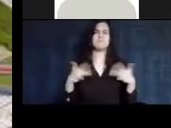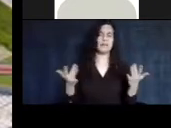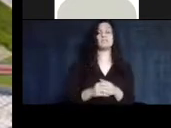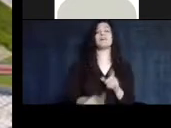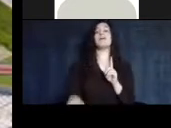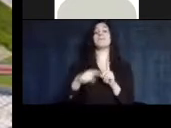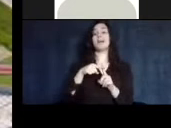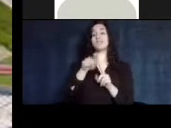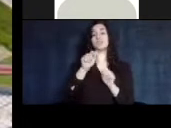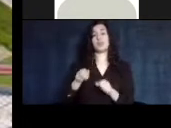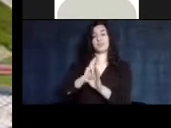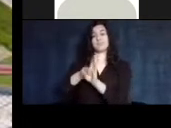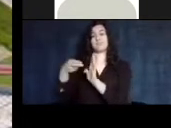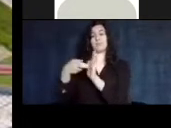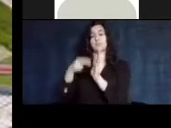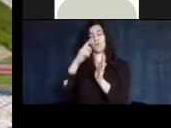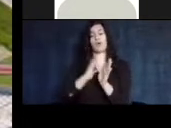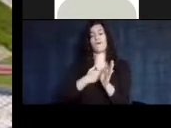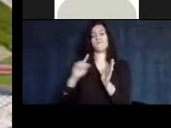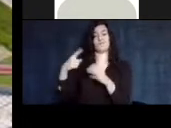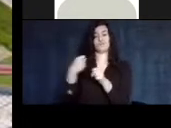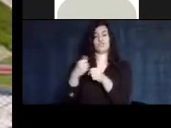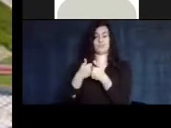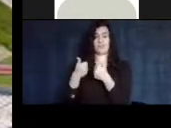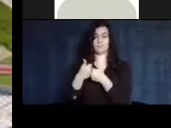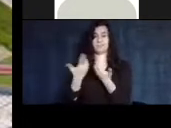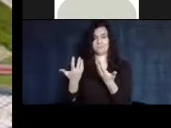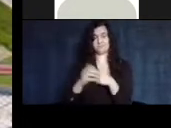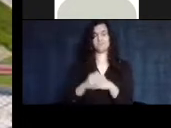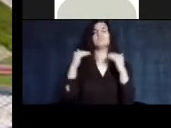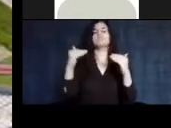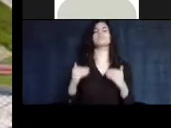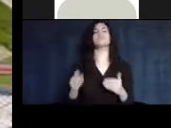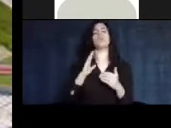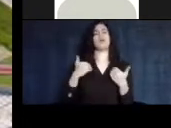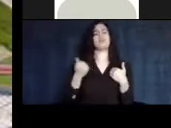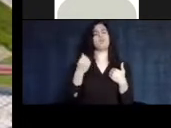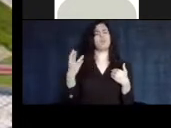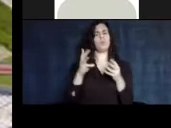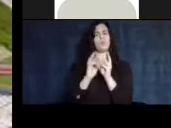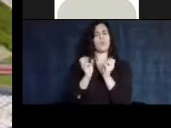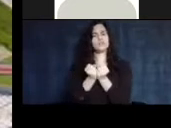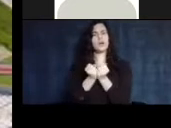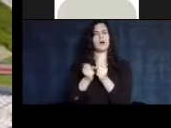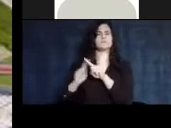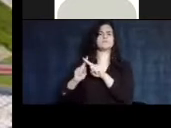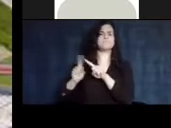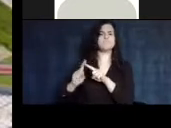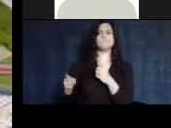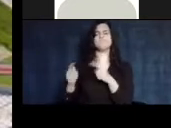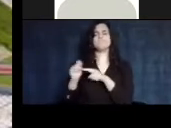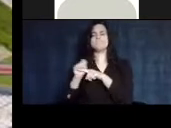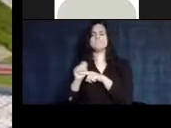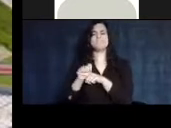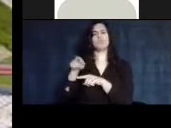We will also be doing a series of workshops and videos to connect you to resources and departments. So throughout